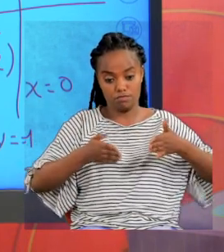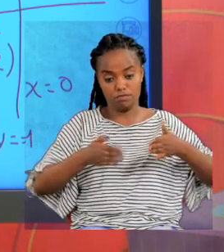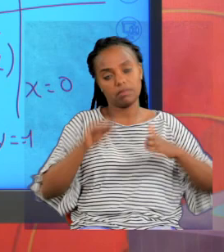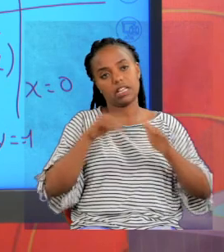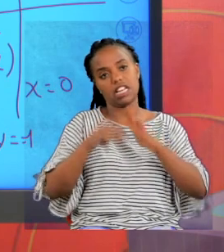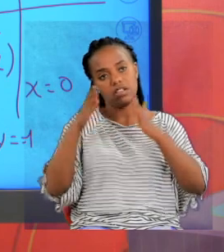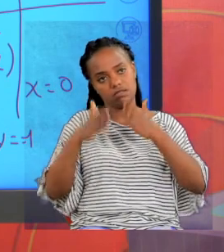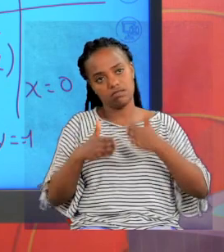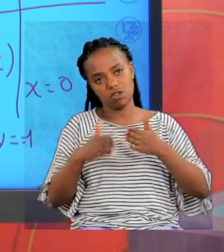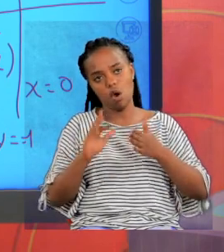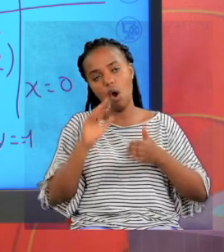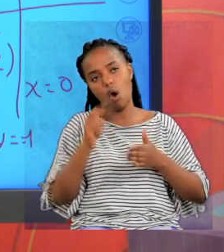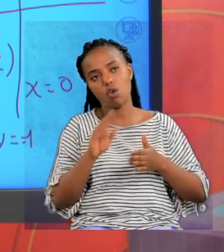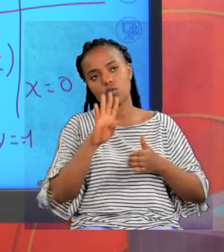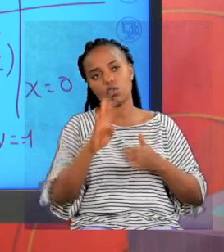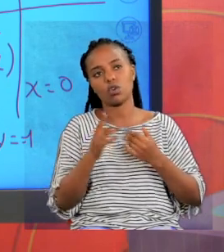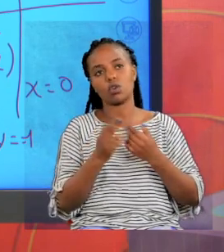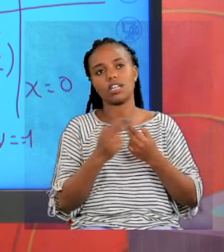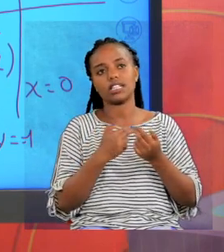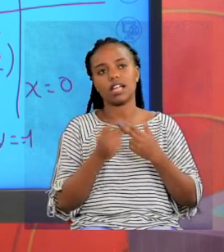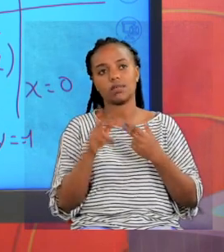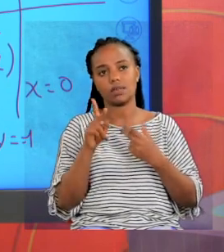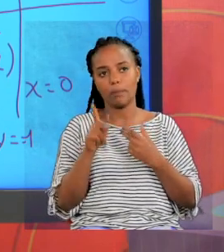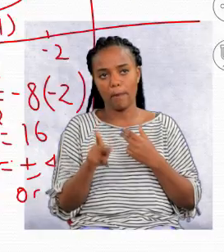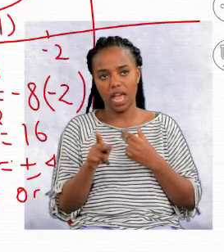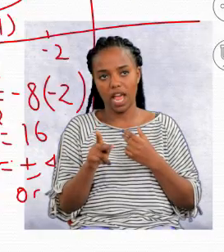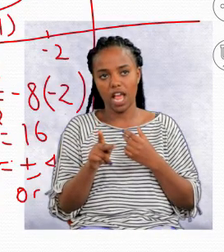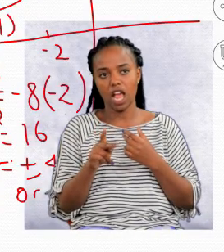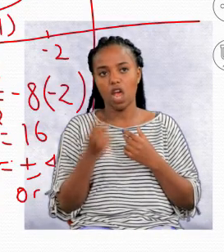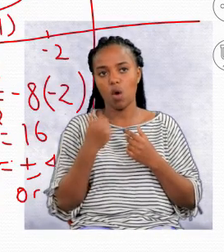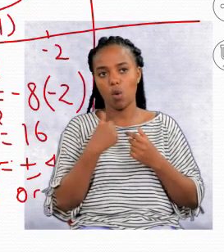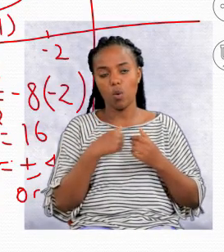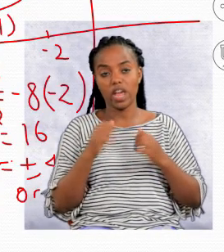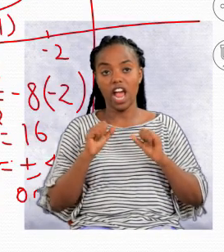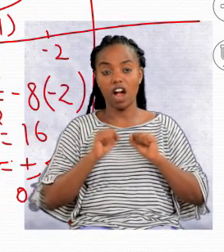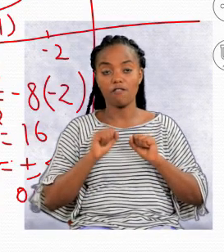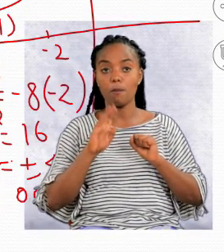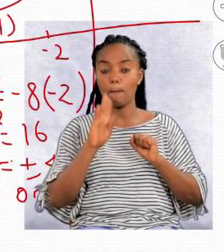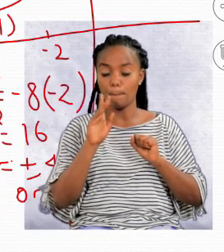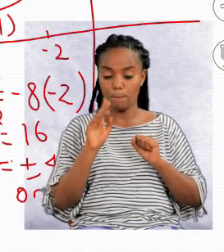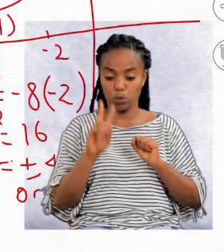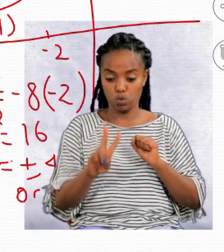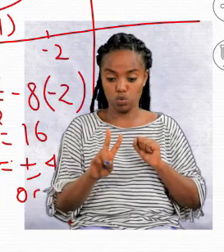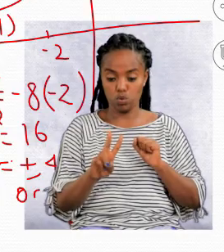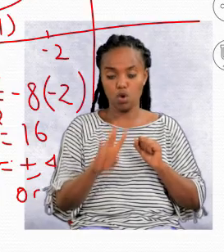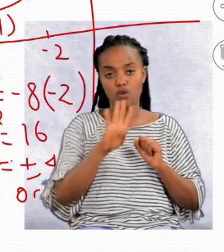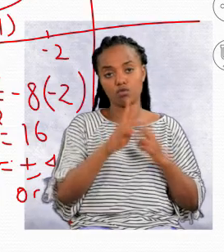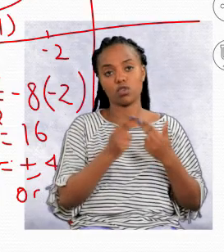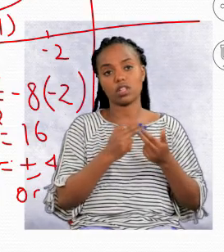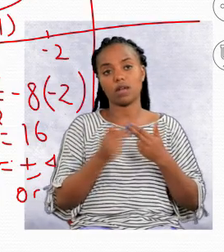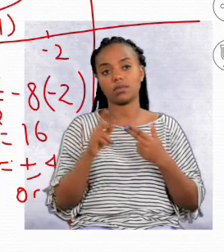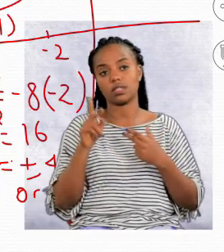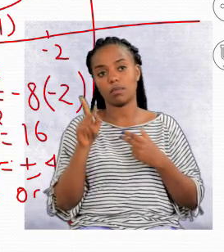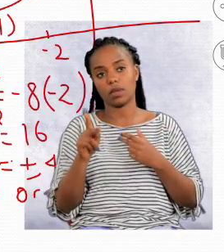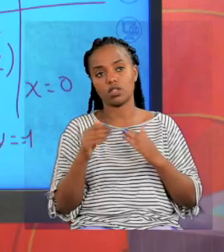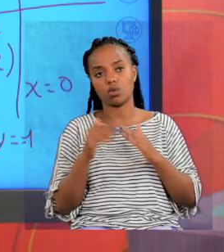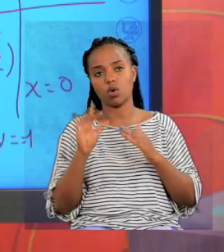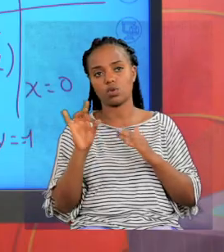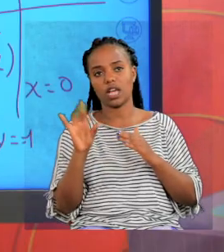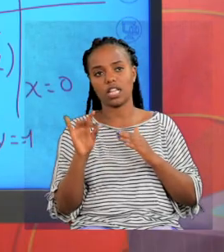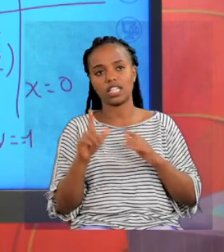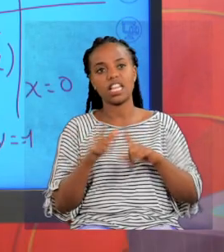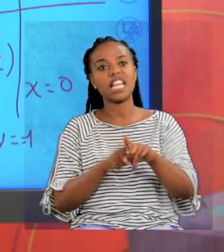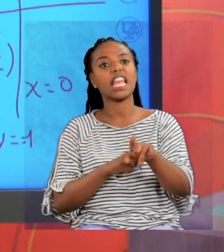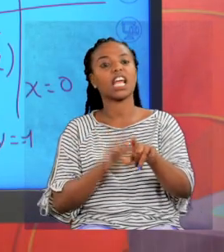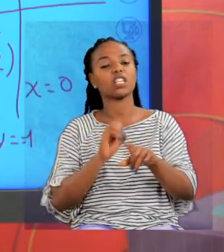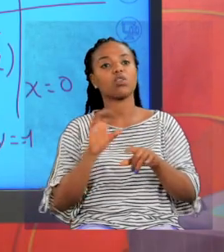only, or it's 4 times p. So we have p2, so 4 times 2 gives you 8. So the length